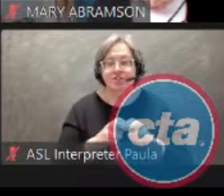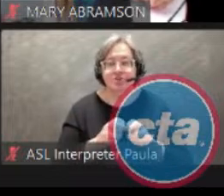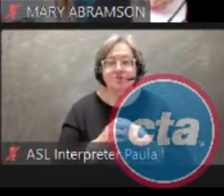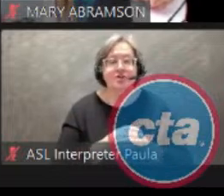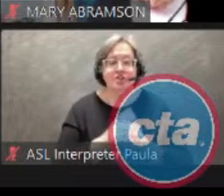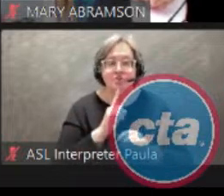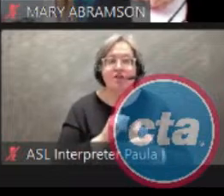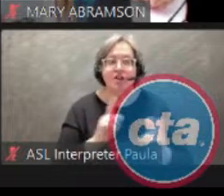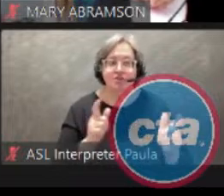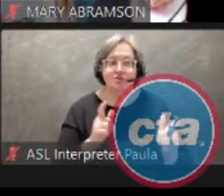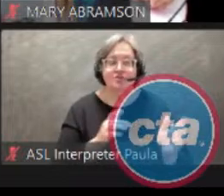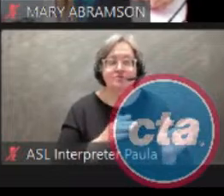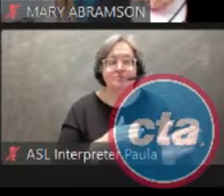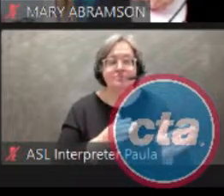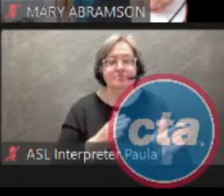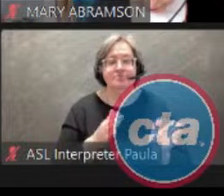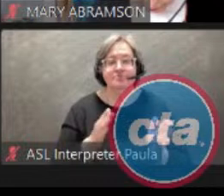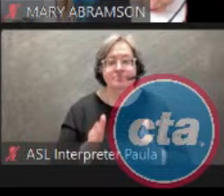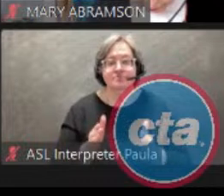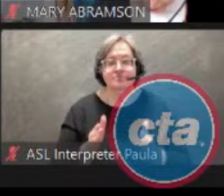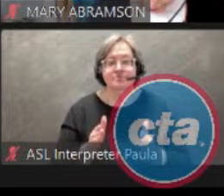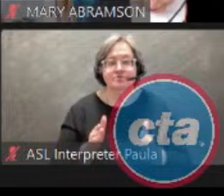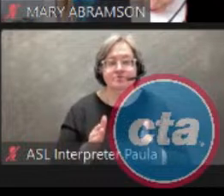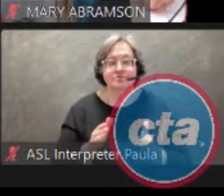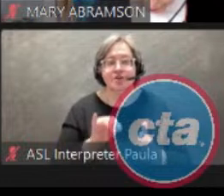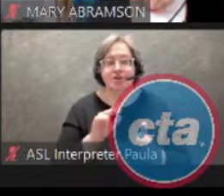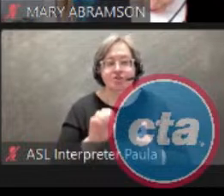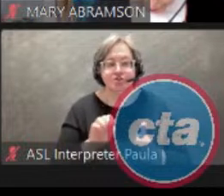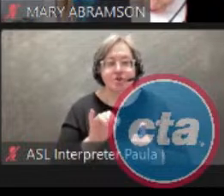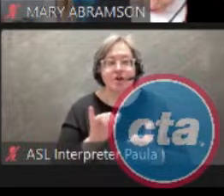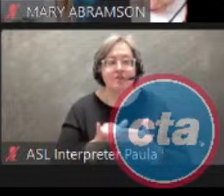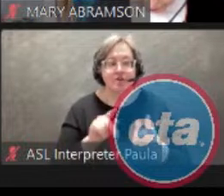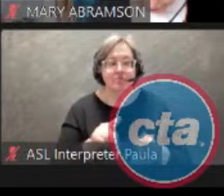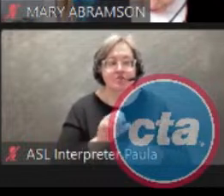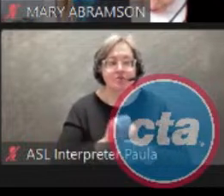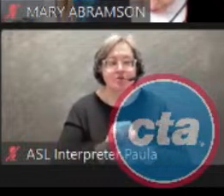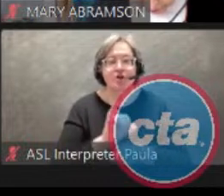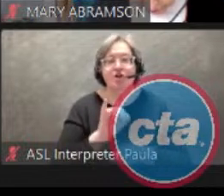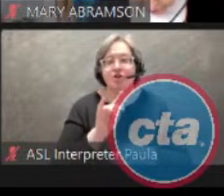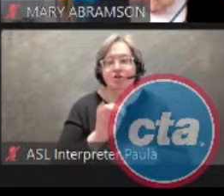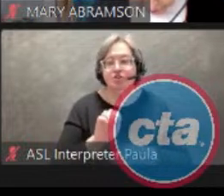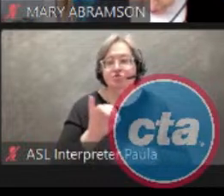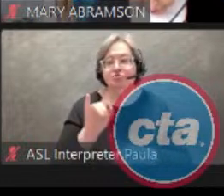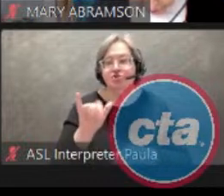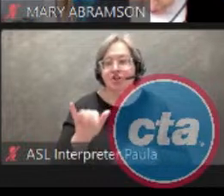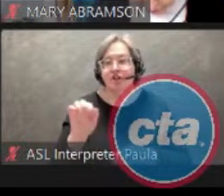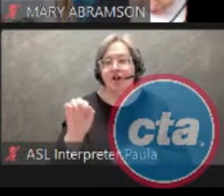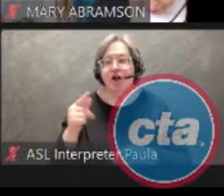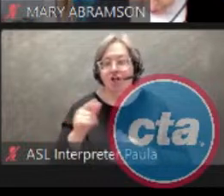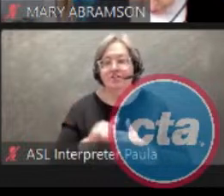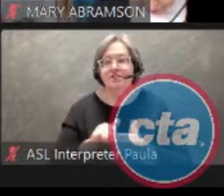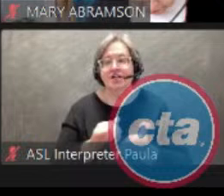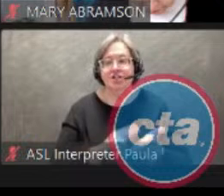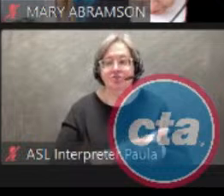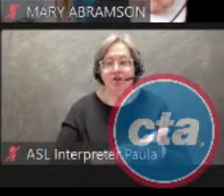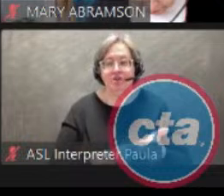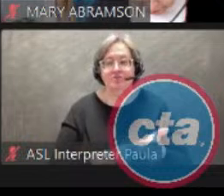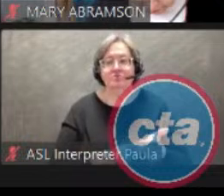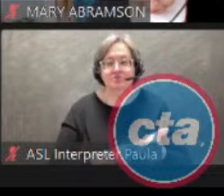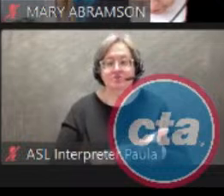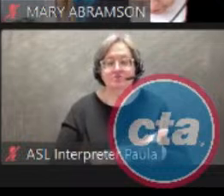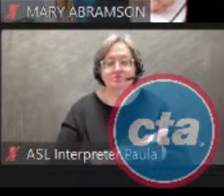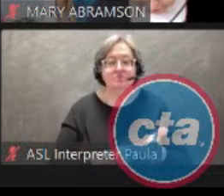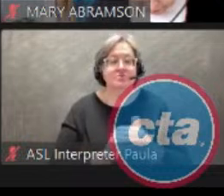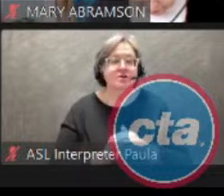so huge, so big. That person will start in June, work June, July, and August, the contractual position for this